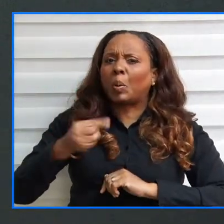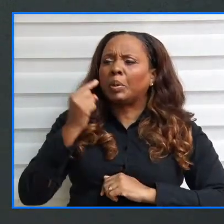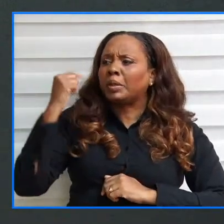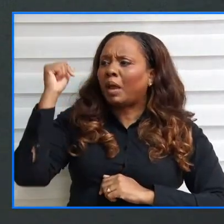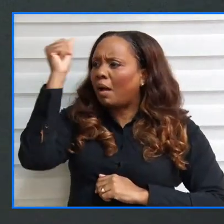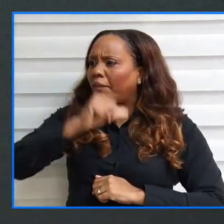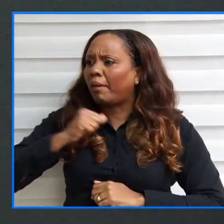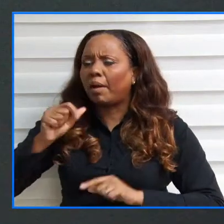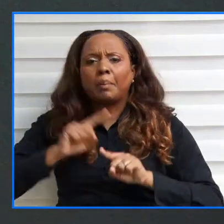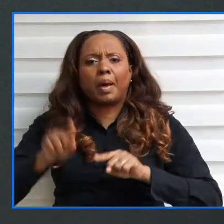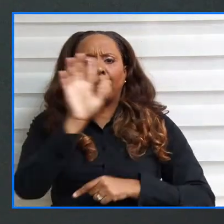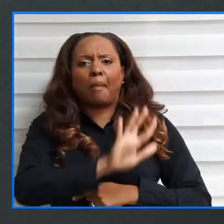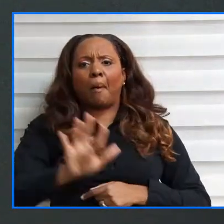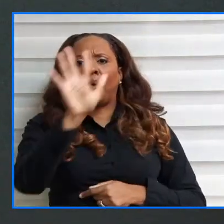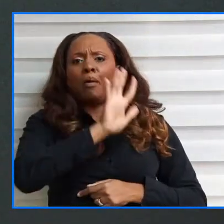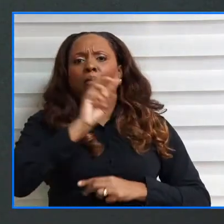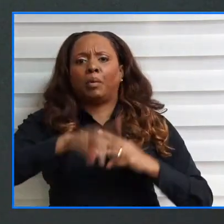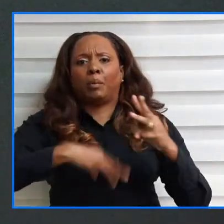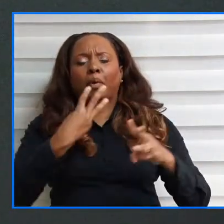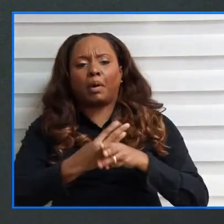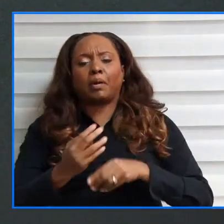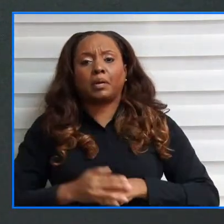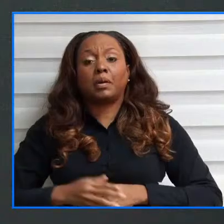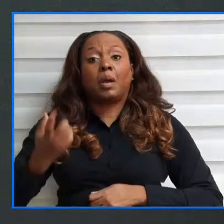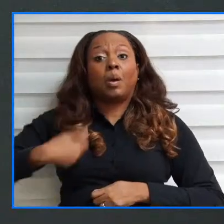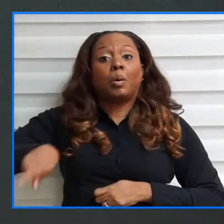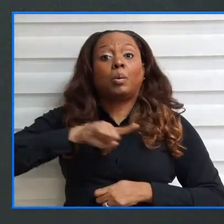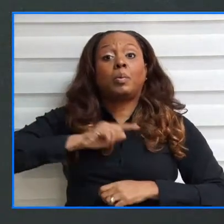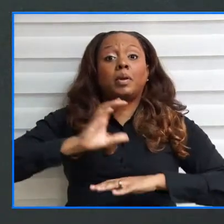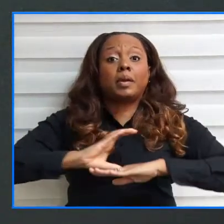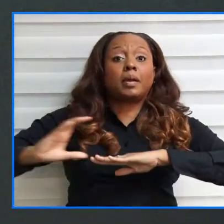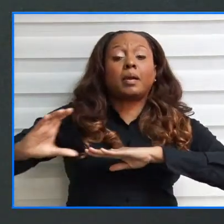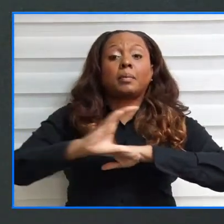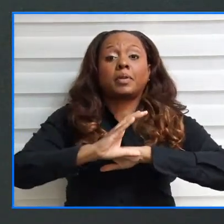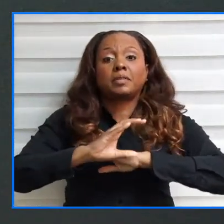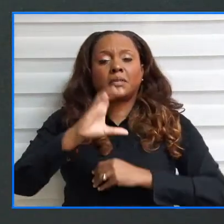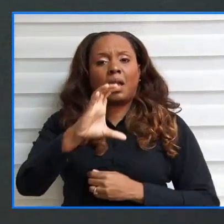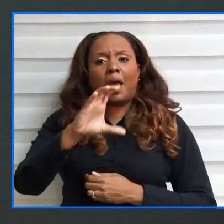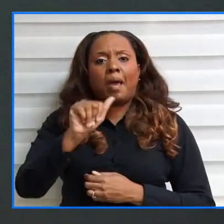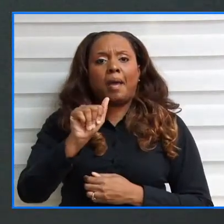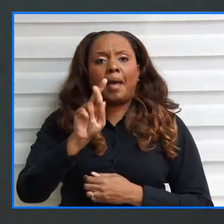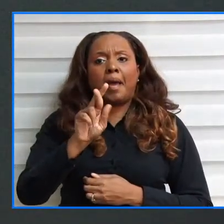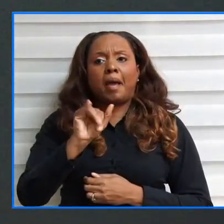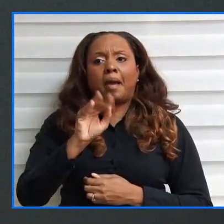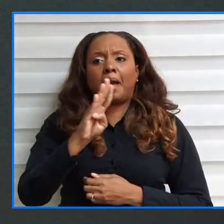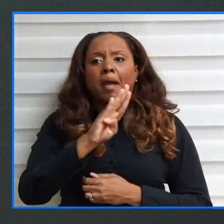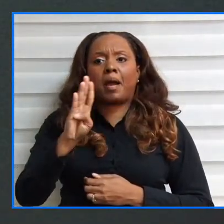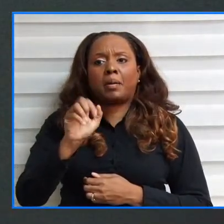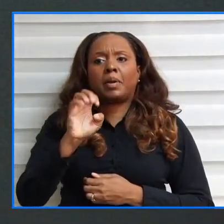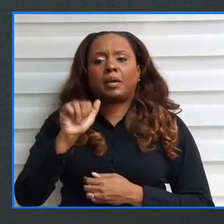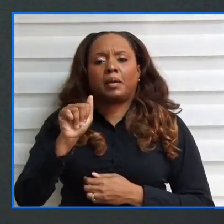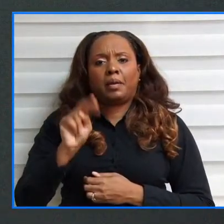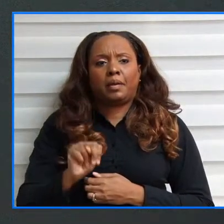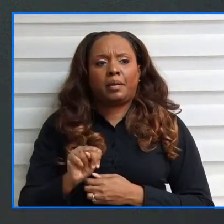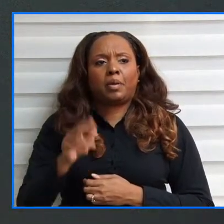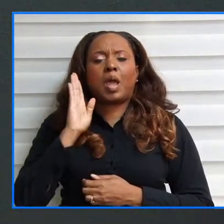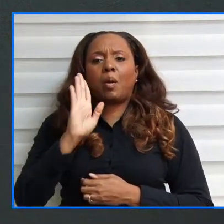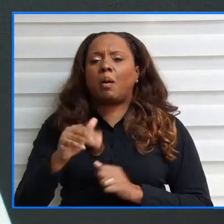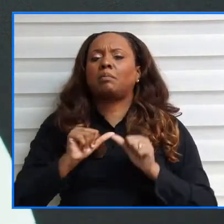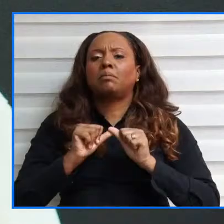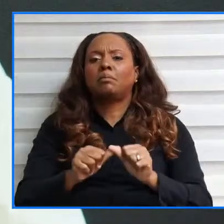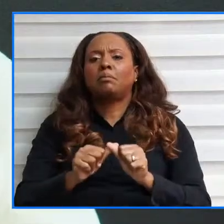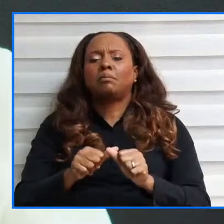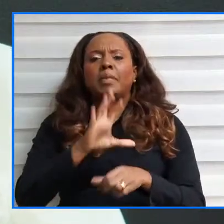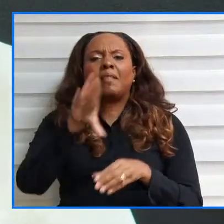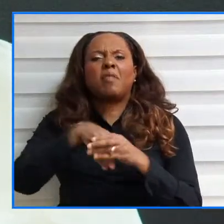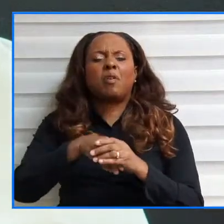globally. To that extent, the CARICOM region, as the sixth region within the African Union, will continue to play its role,